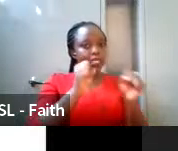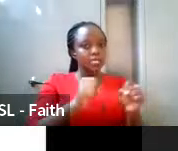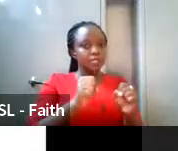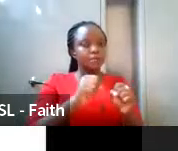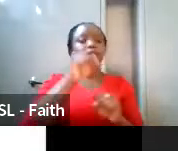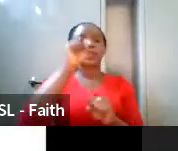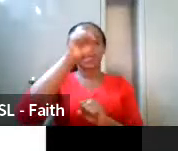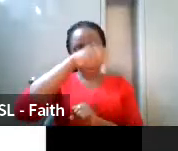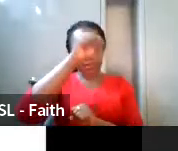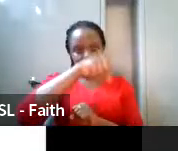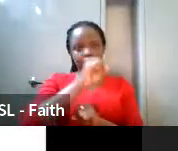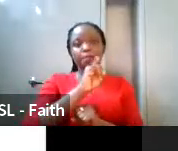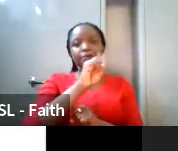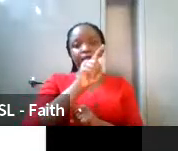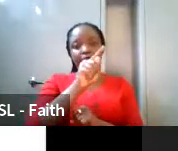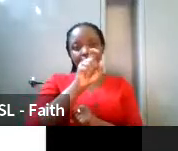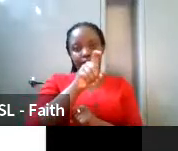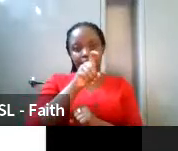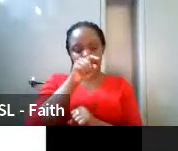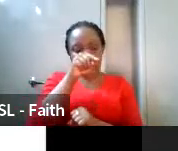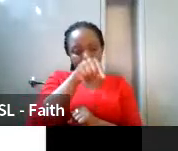iTax. On iTax.